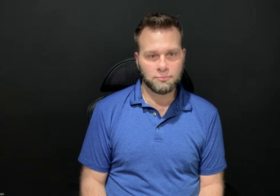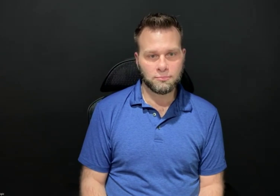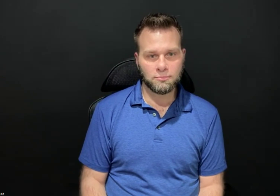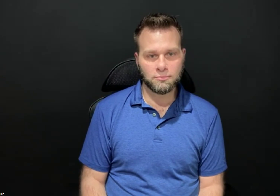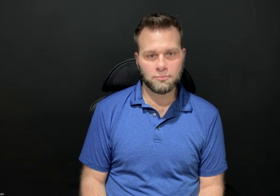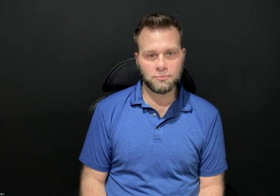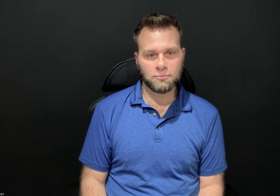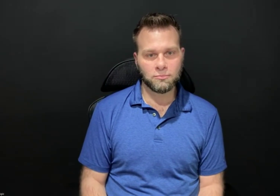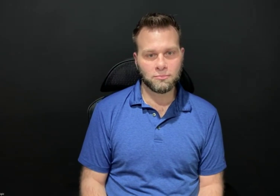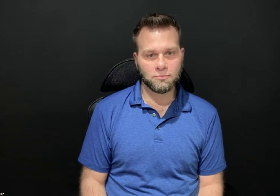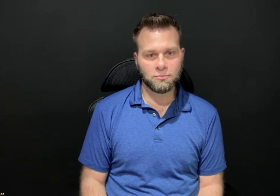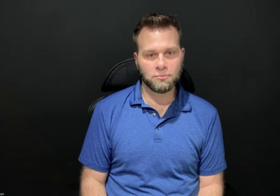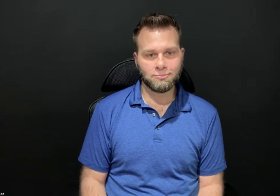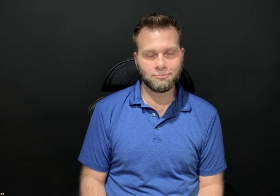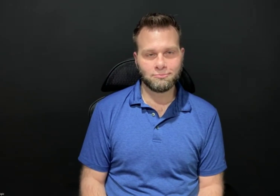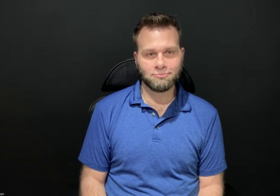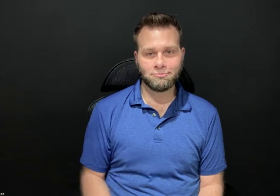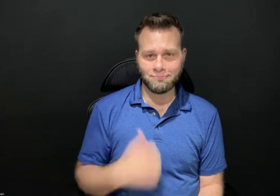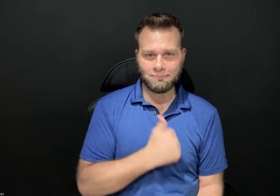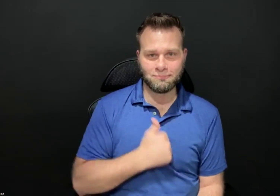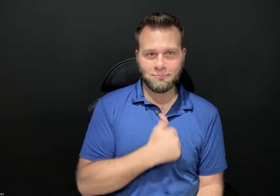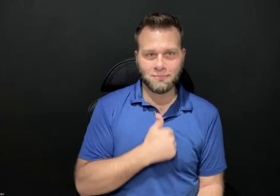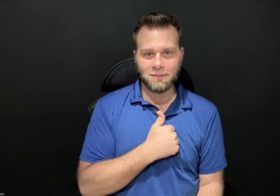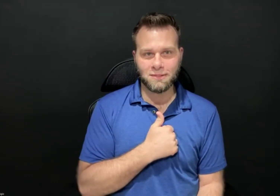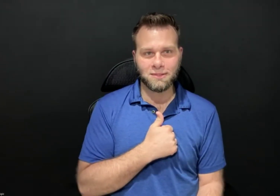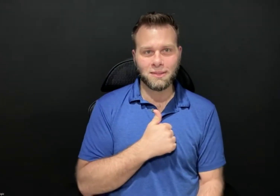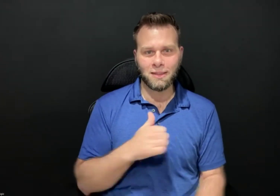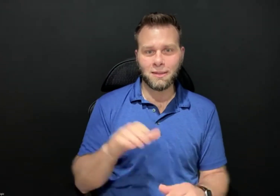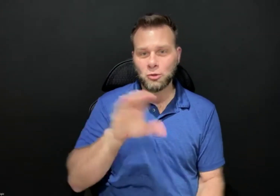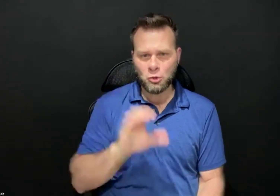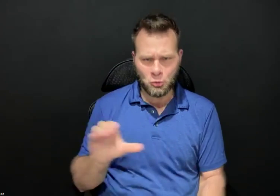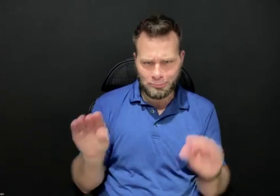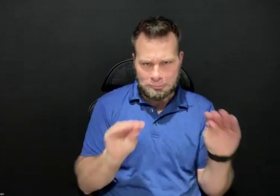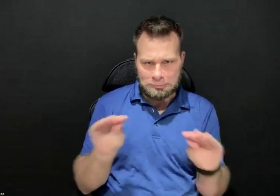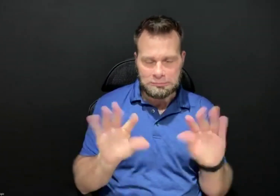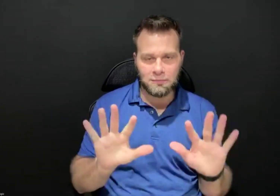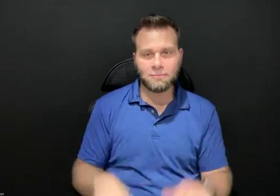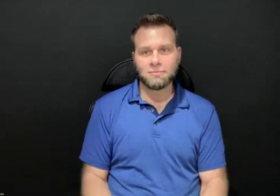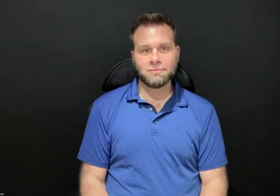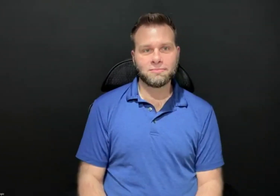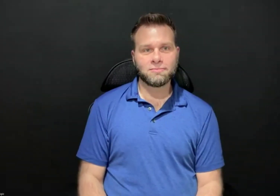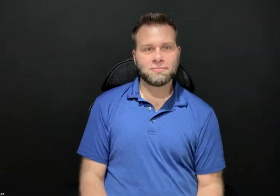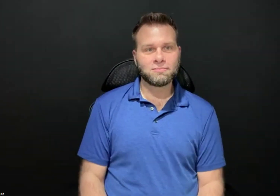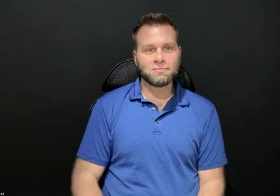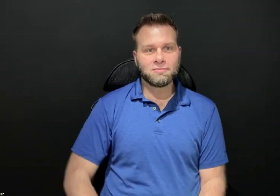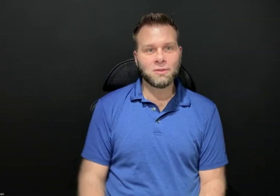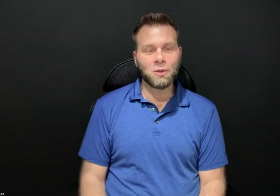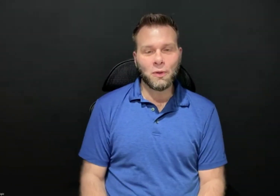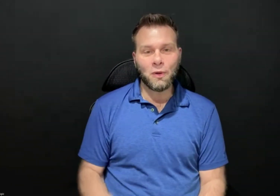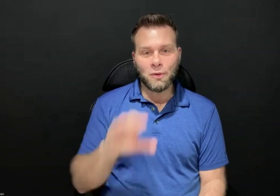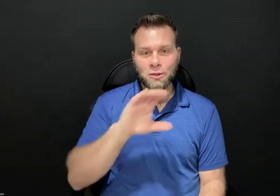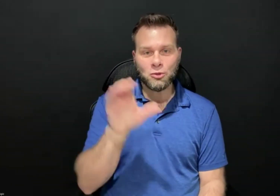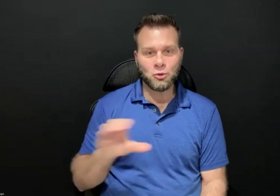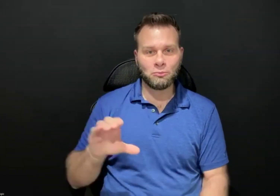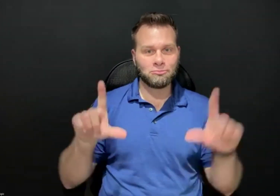Goodness, I'm sorry. I'm messing with the Zoom permissions. On my end, I have that Tanaya is